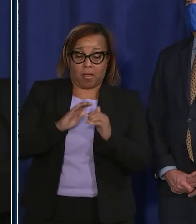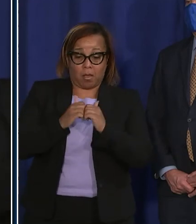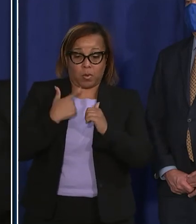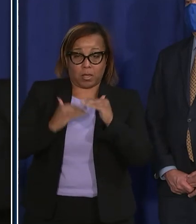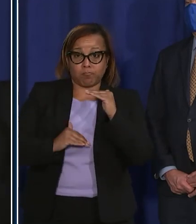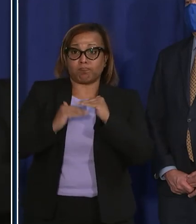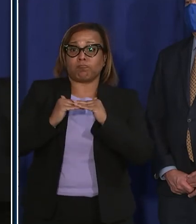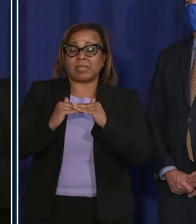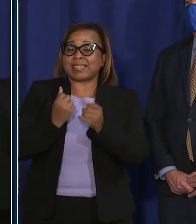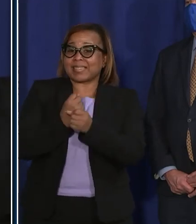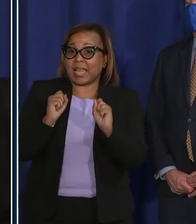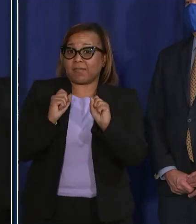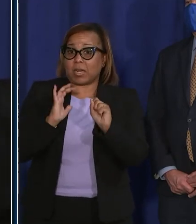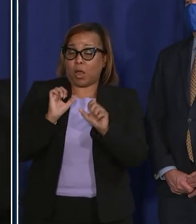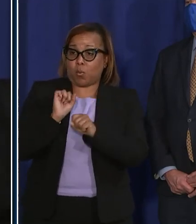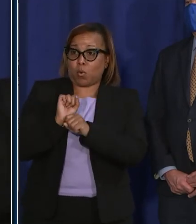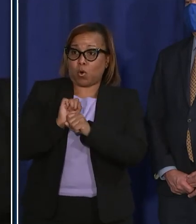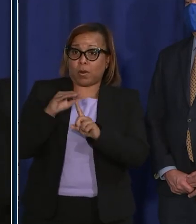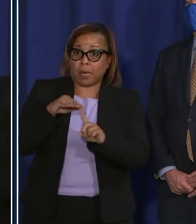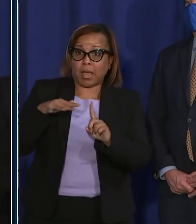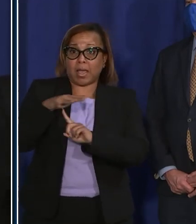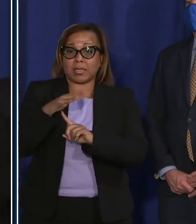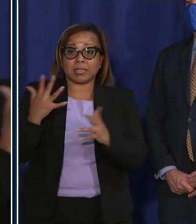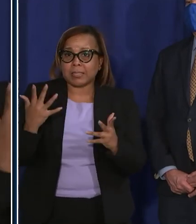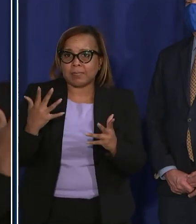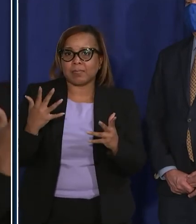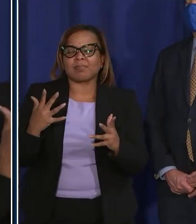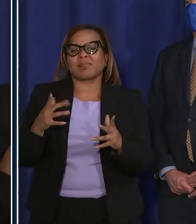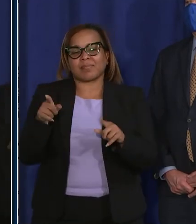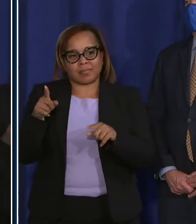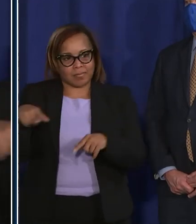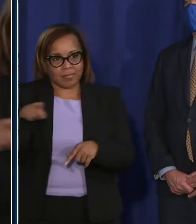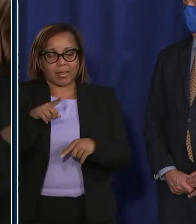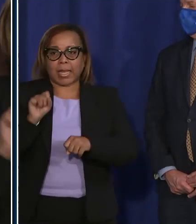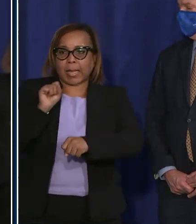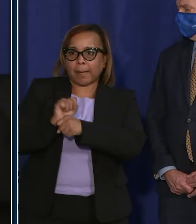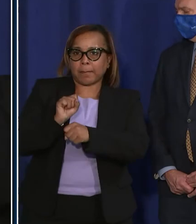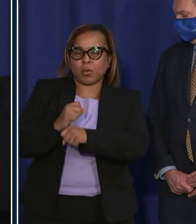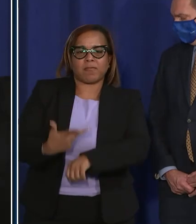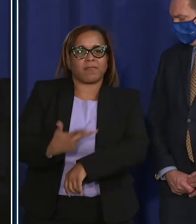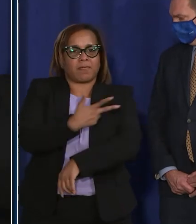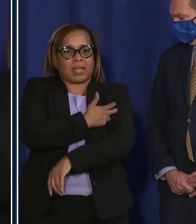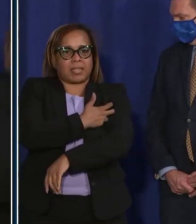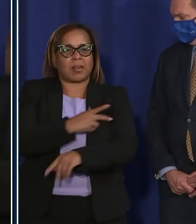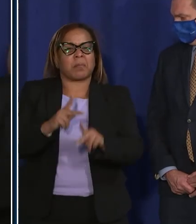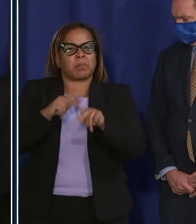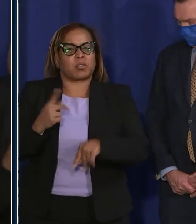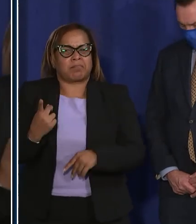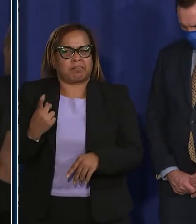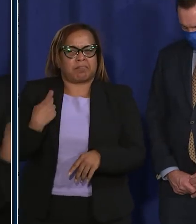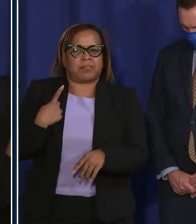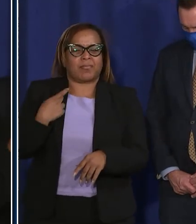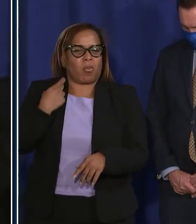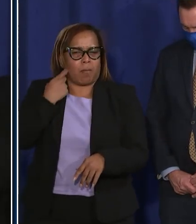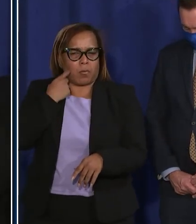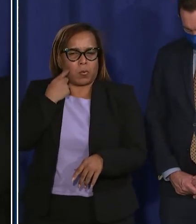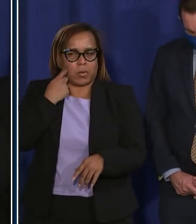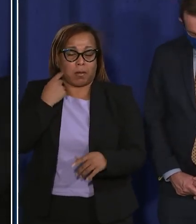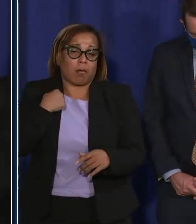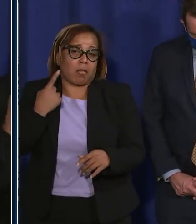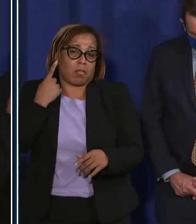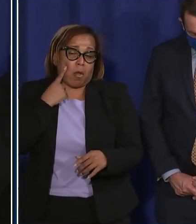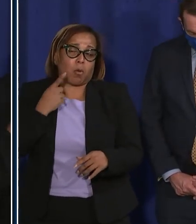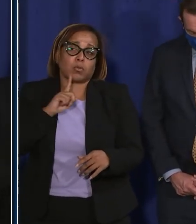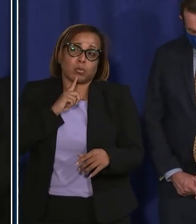maximize safety in our workplace is by getting our employees vaccinated. You know, somebody raised a question the other day, which I thought